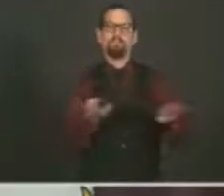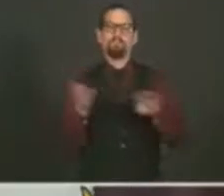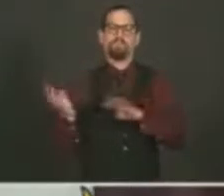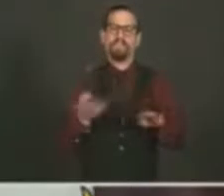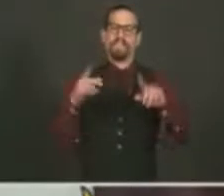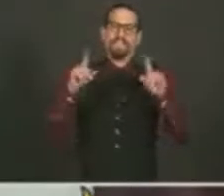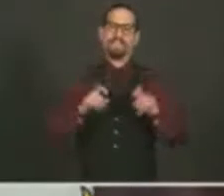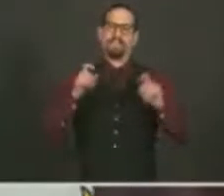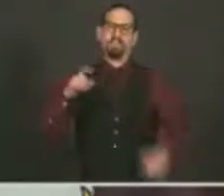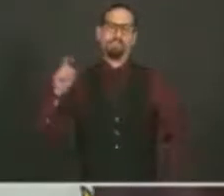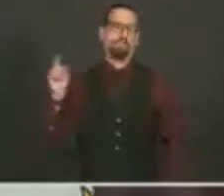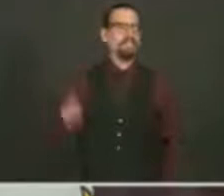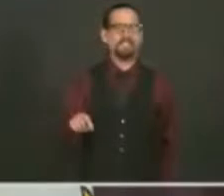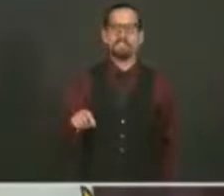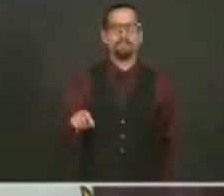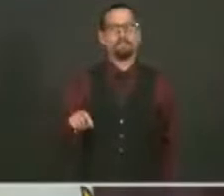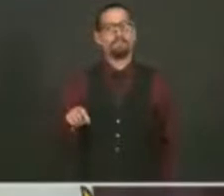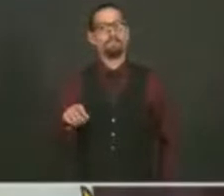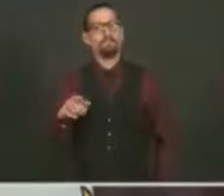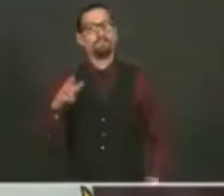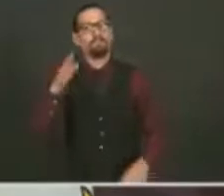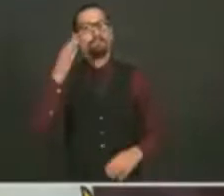to asymptomatic Rhode Islanders.